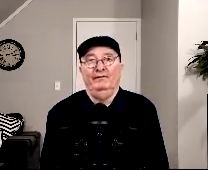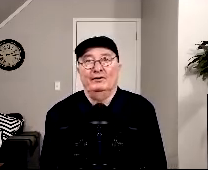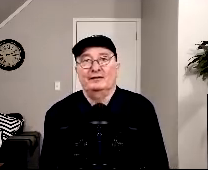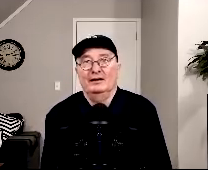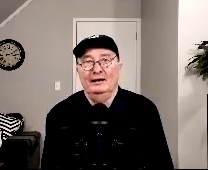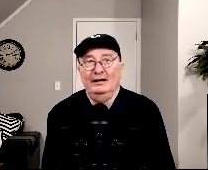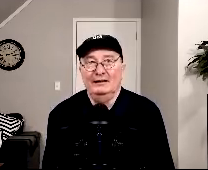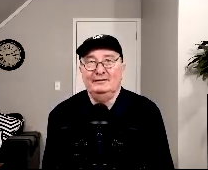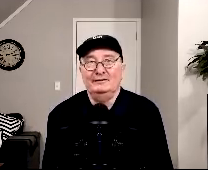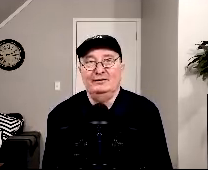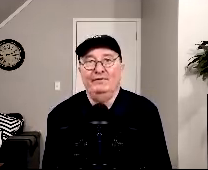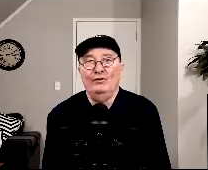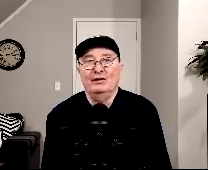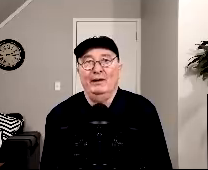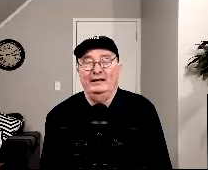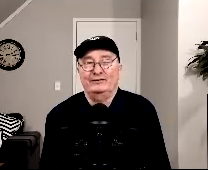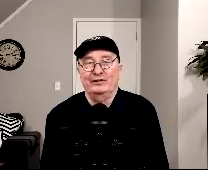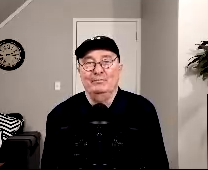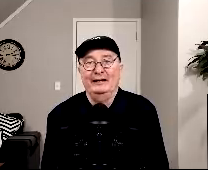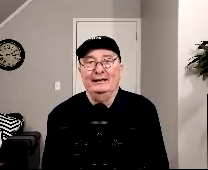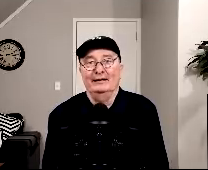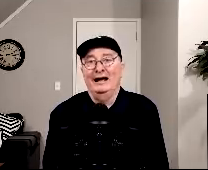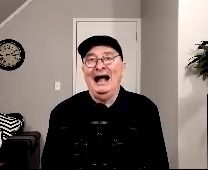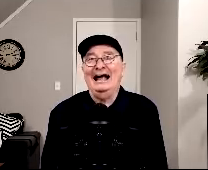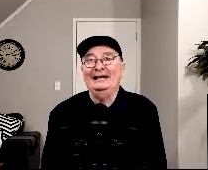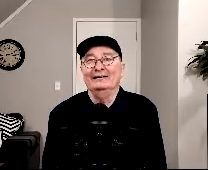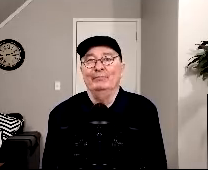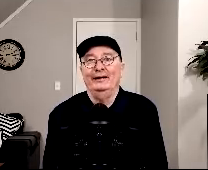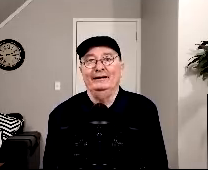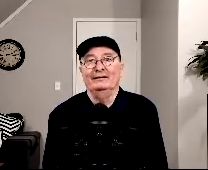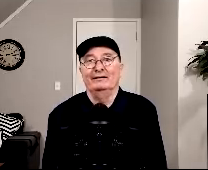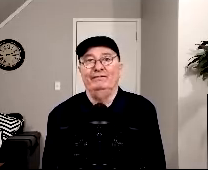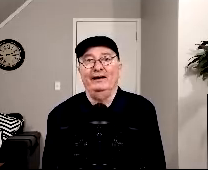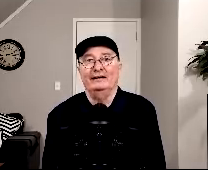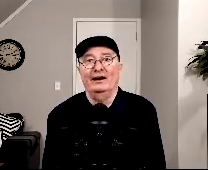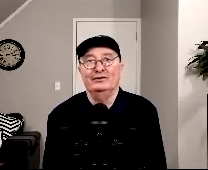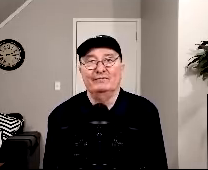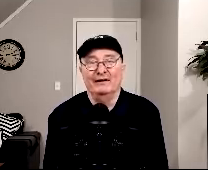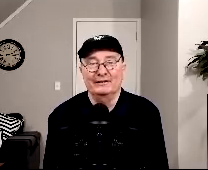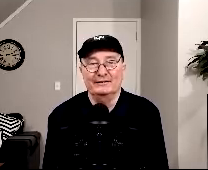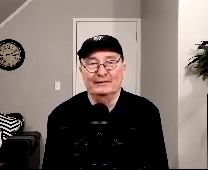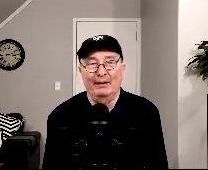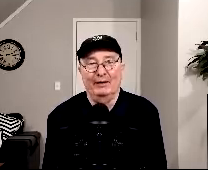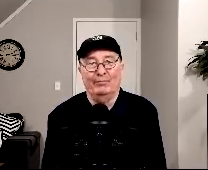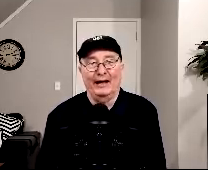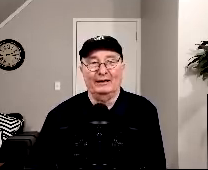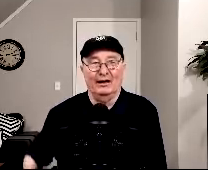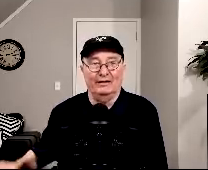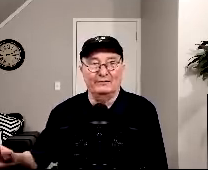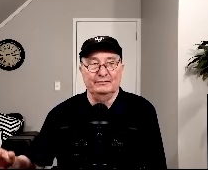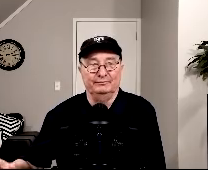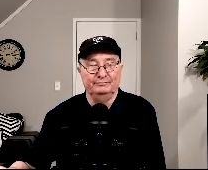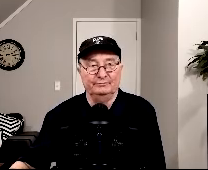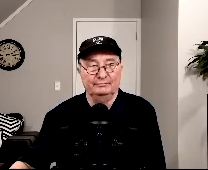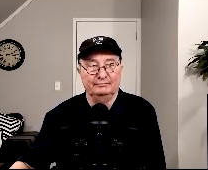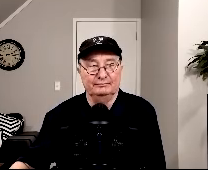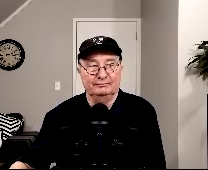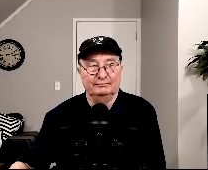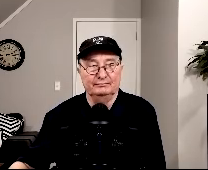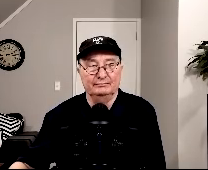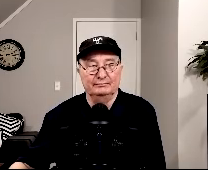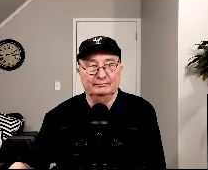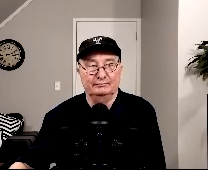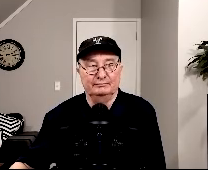Yeah, now folks, listen to the vulgar mainstream media aiding and abetting the fake narrative that this is about black lives.